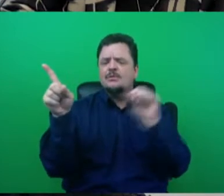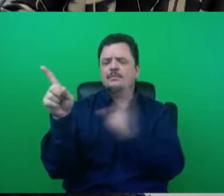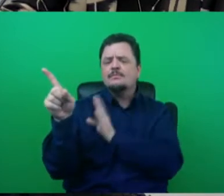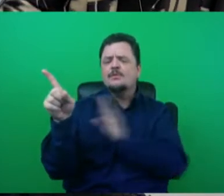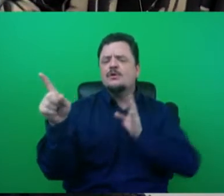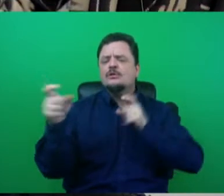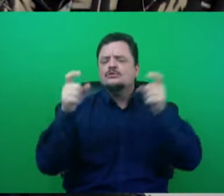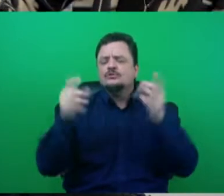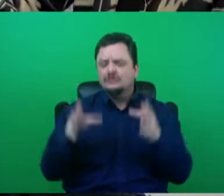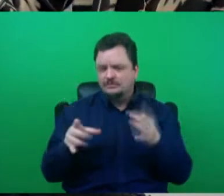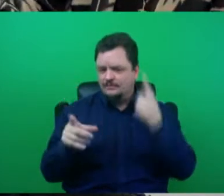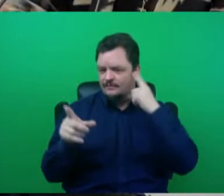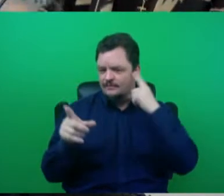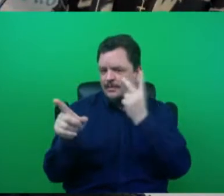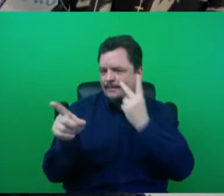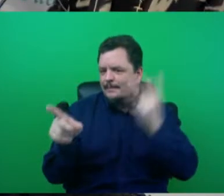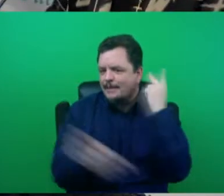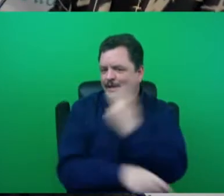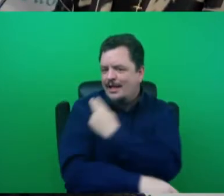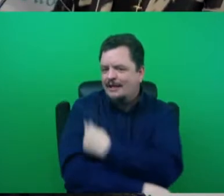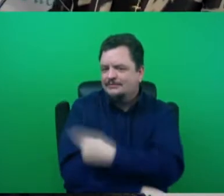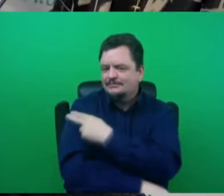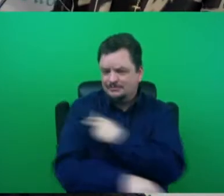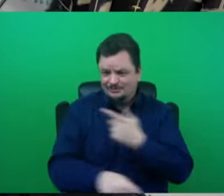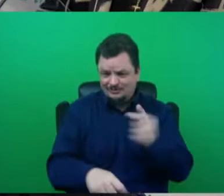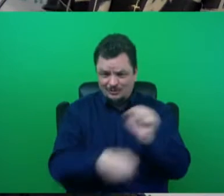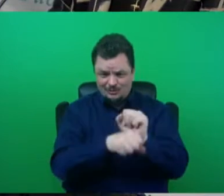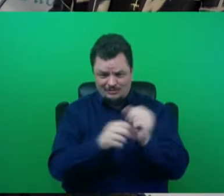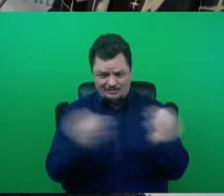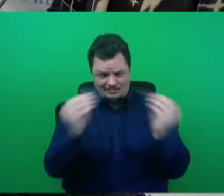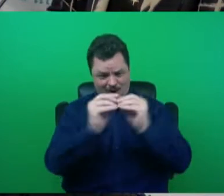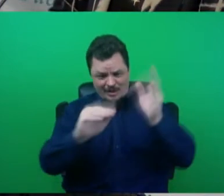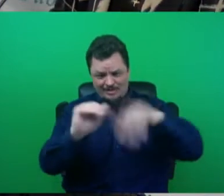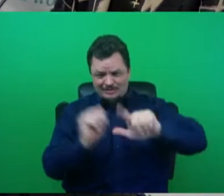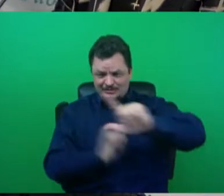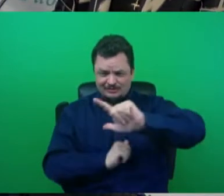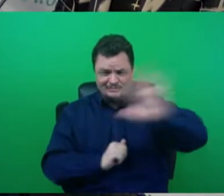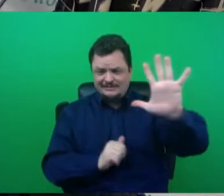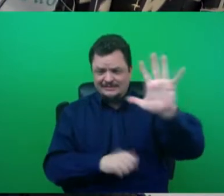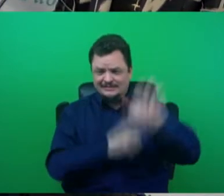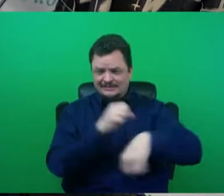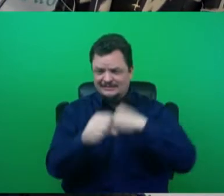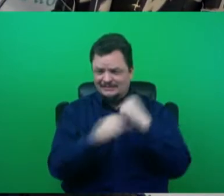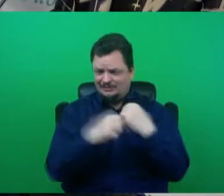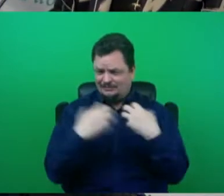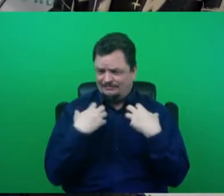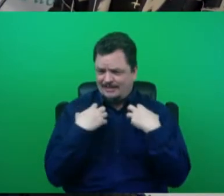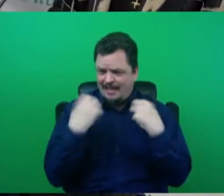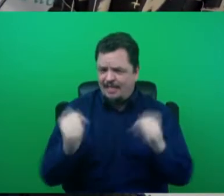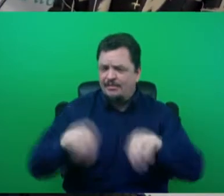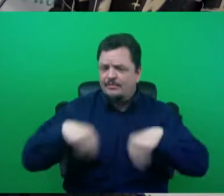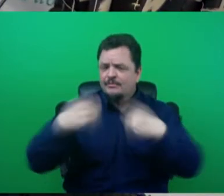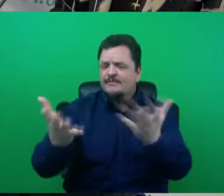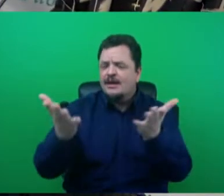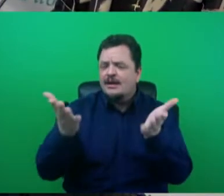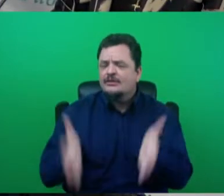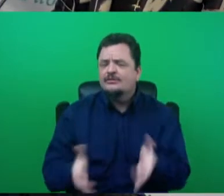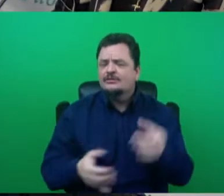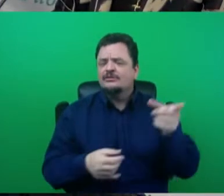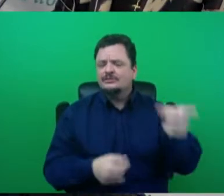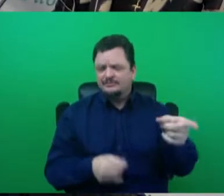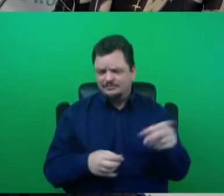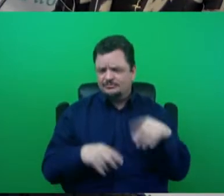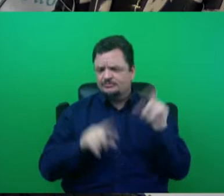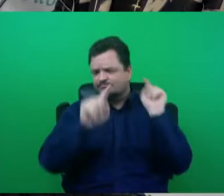public sector experience. Kari has served on many other community organizations, including the El Paso County